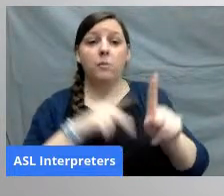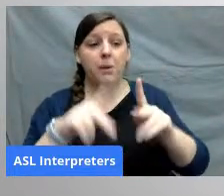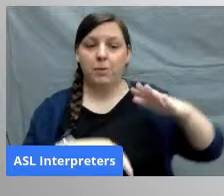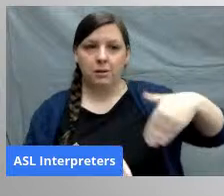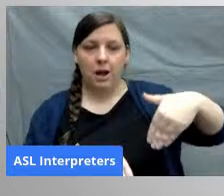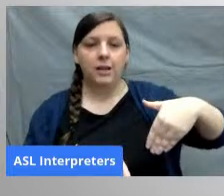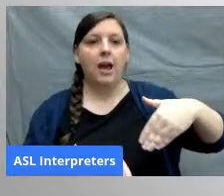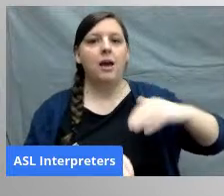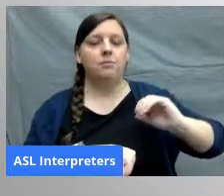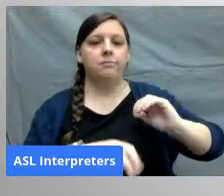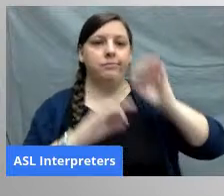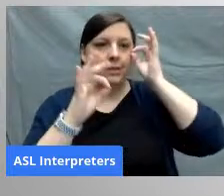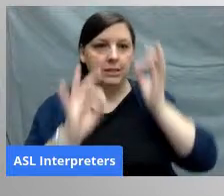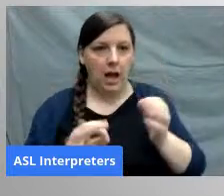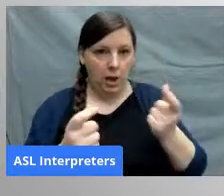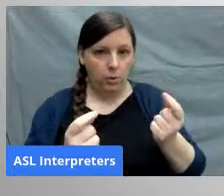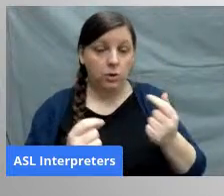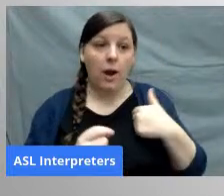we will